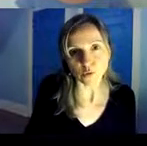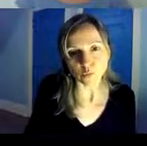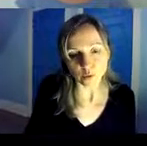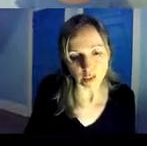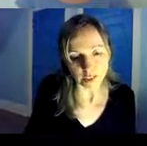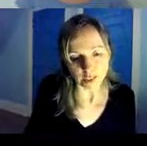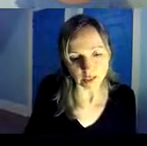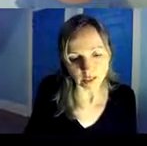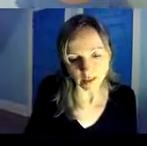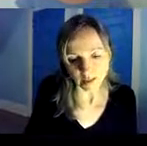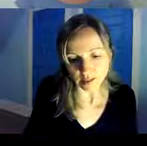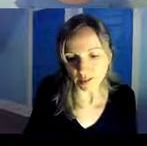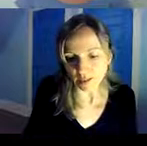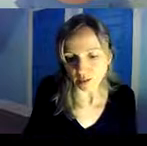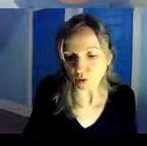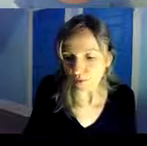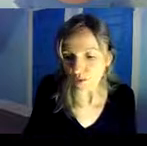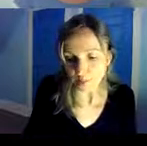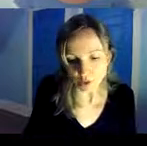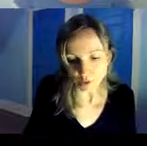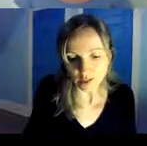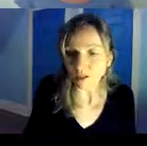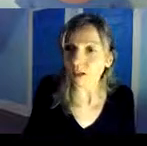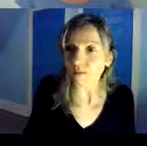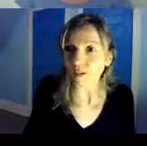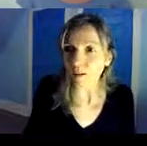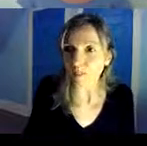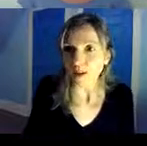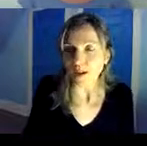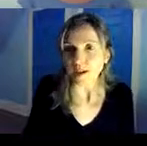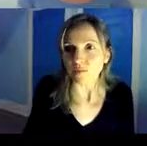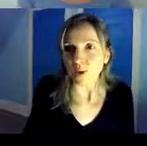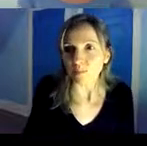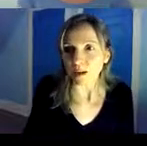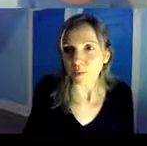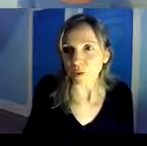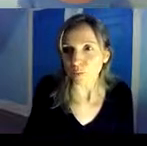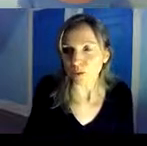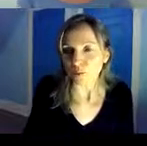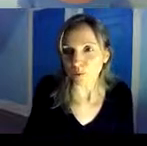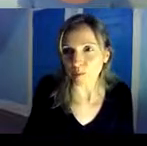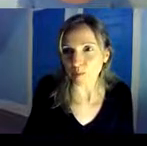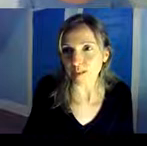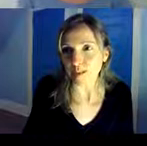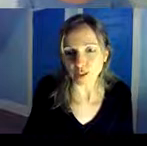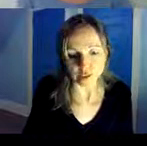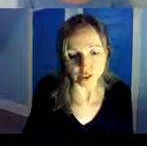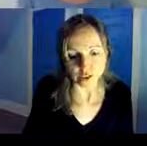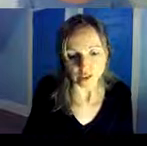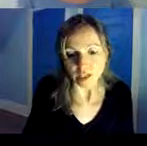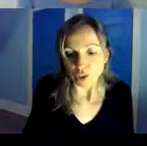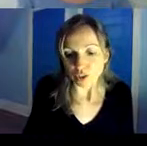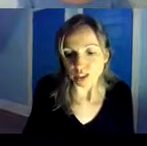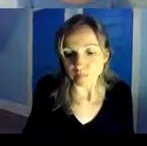There's a cool project at the University of Minnesota called Cover It Up. And if you have buckthorn and you want to learn more about this, I'd encourage